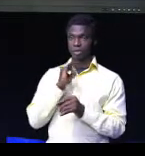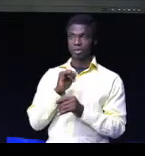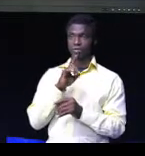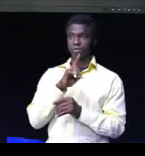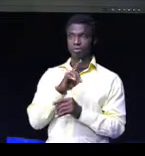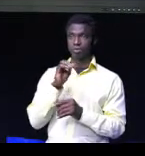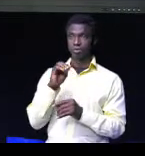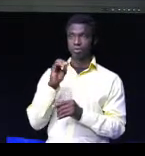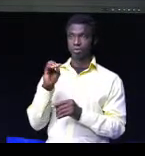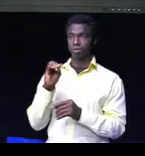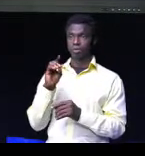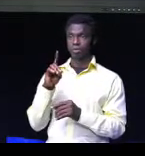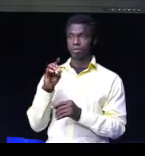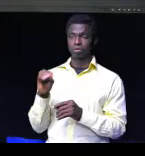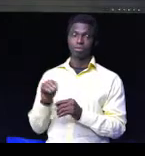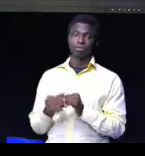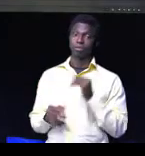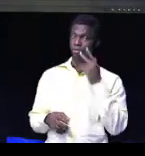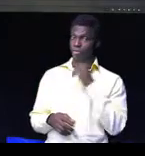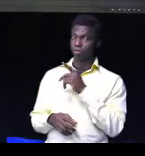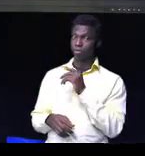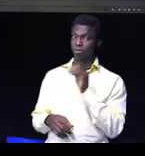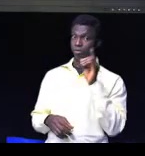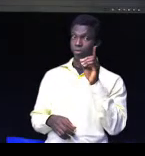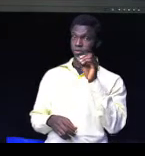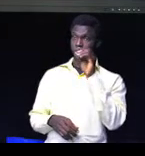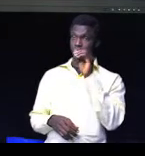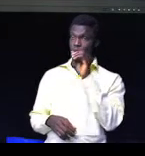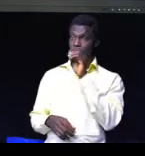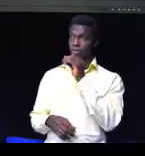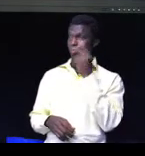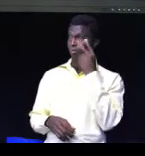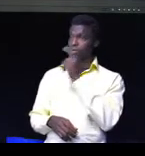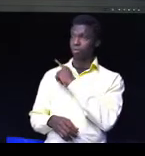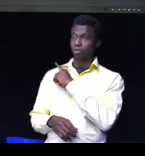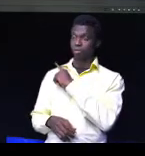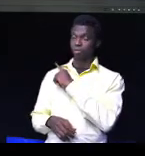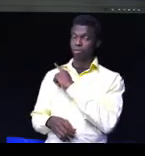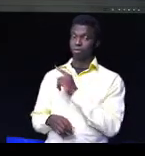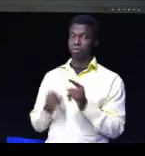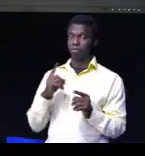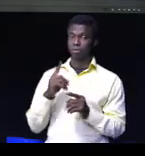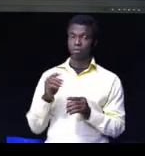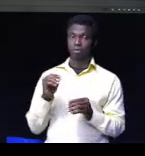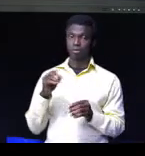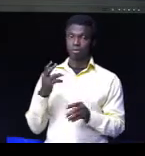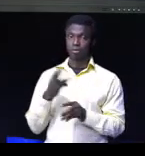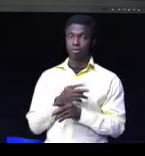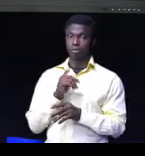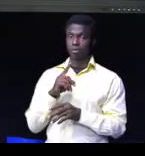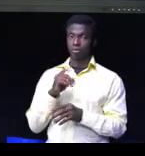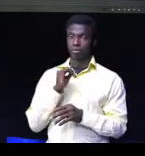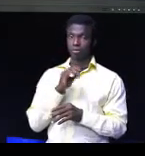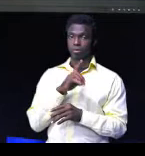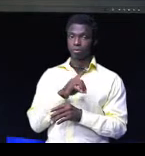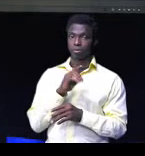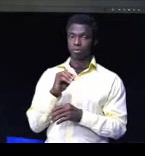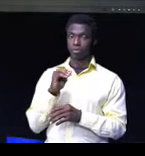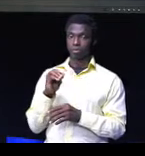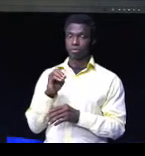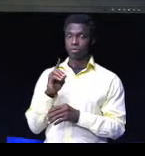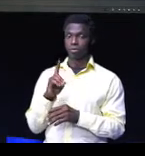now is 10010. You read this way. So therefore 110 times 11 in base 2 is